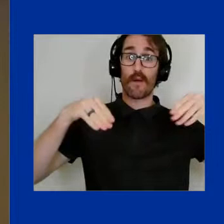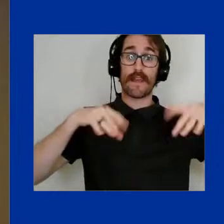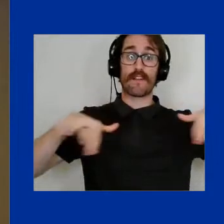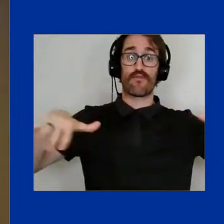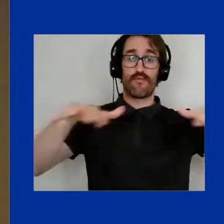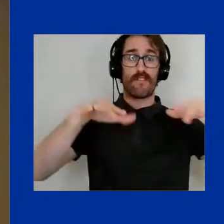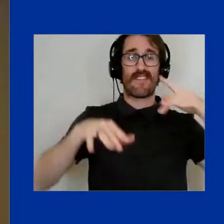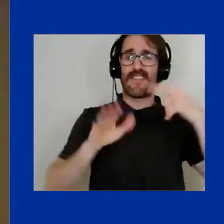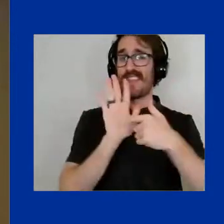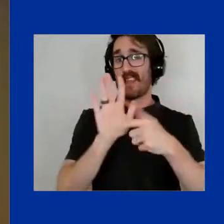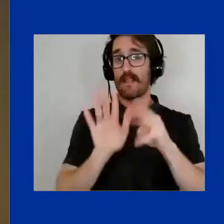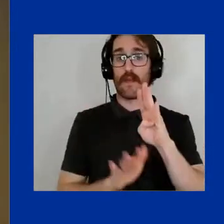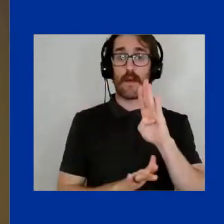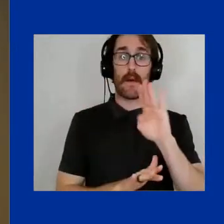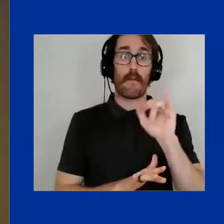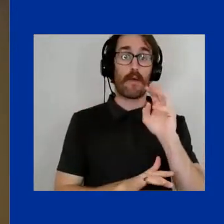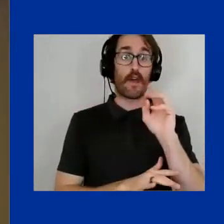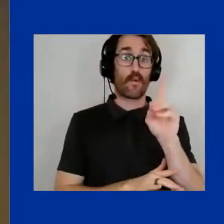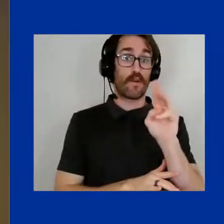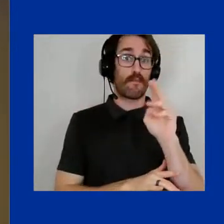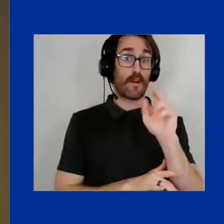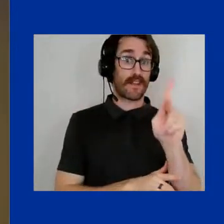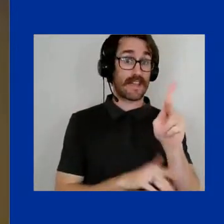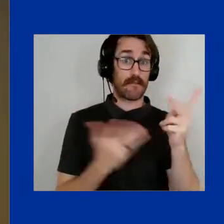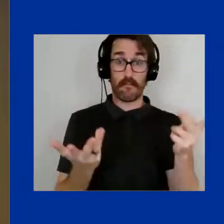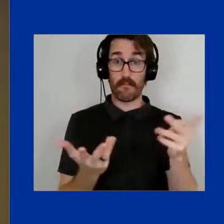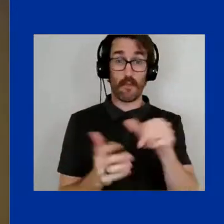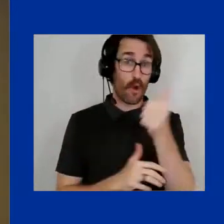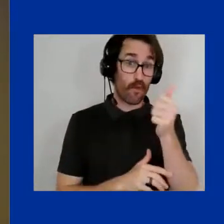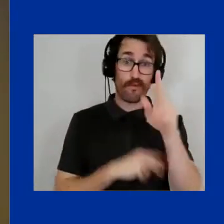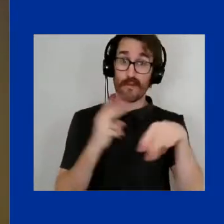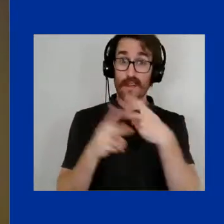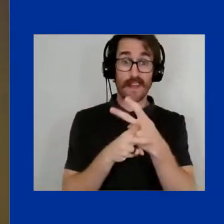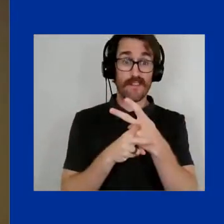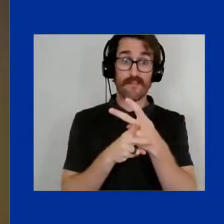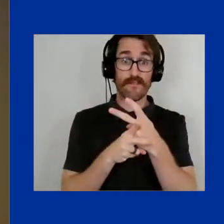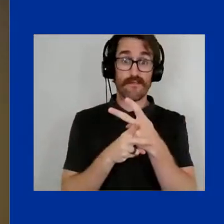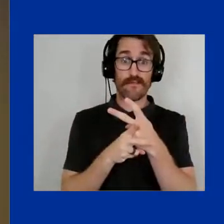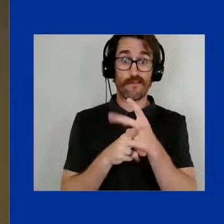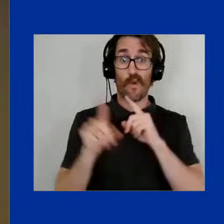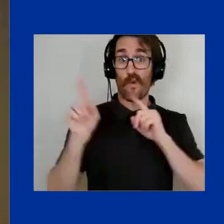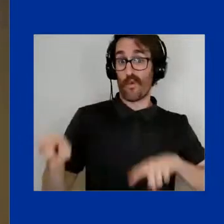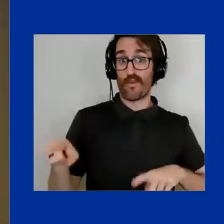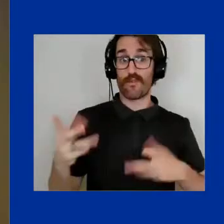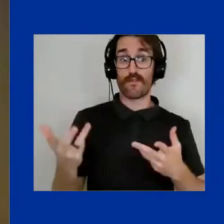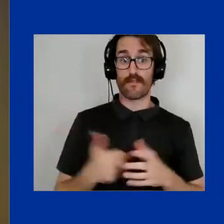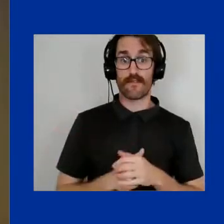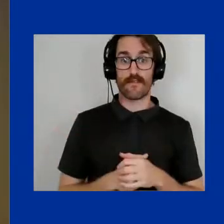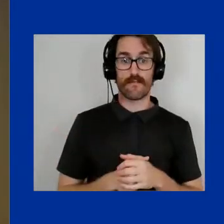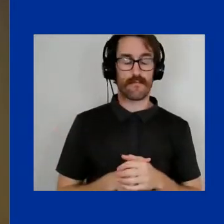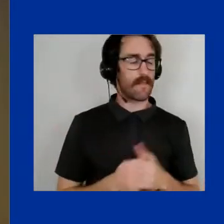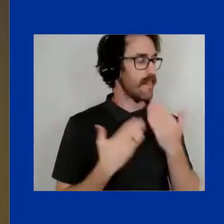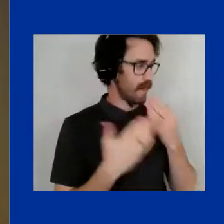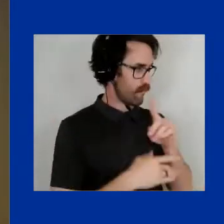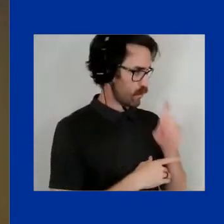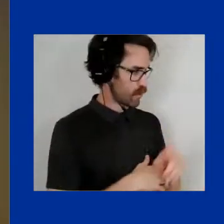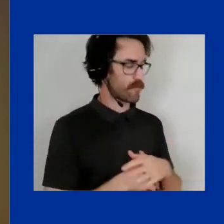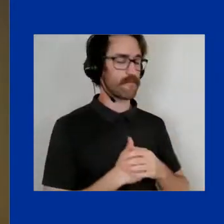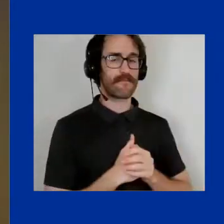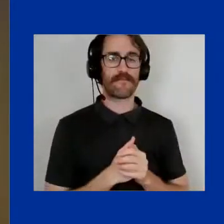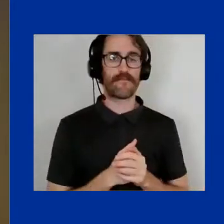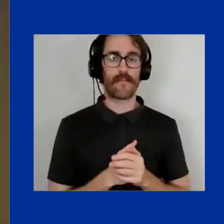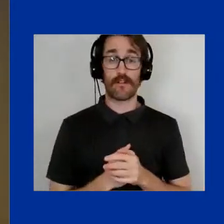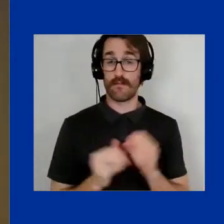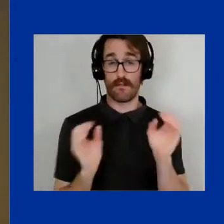don't know. But any thoughts about class orders in a similar vein? thank you for that question. Nothing that